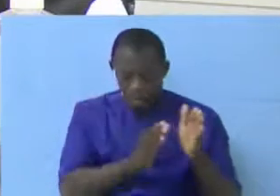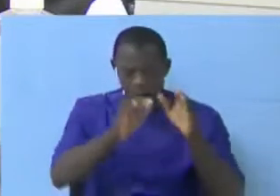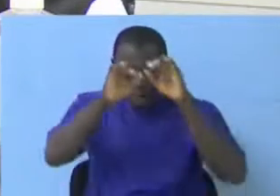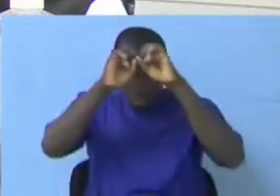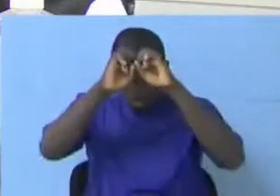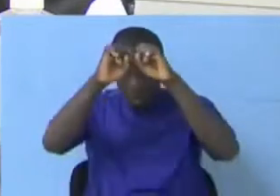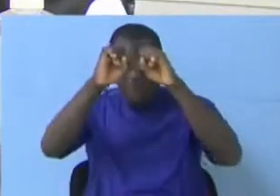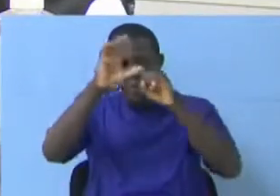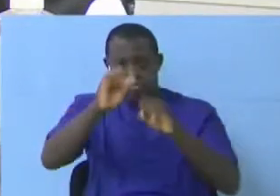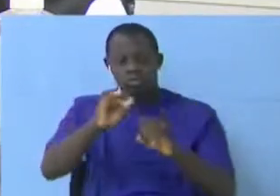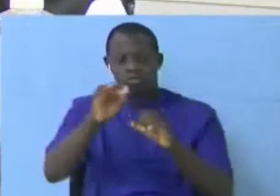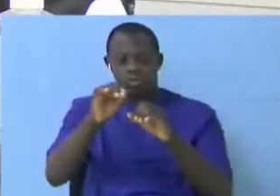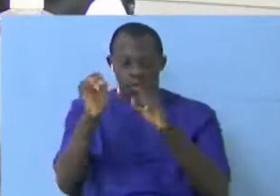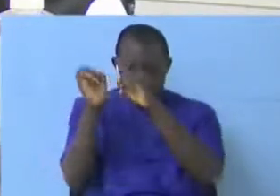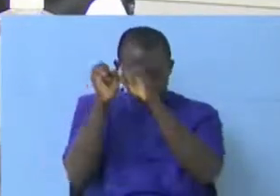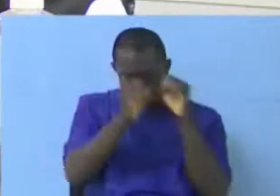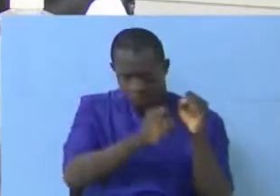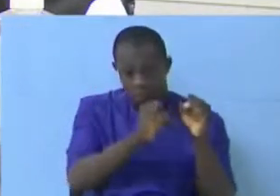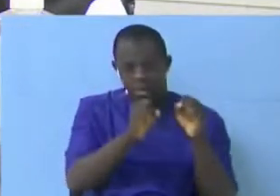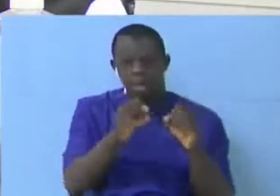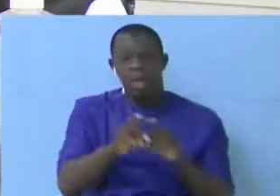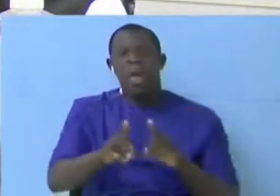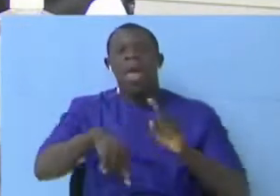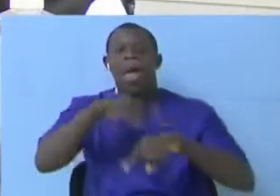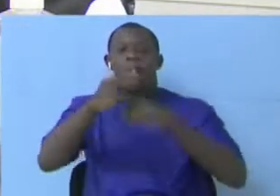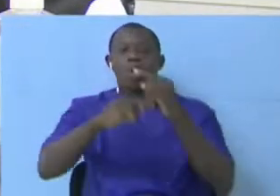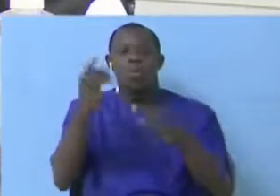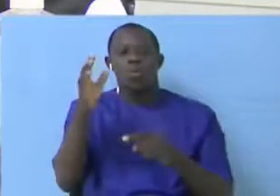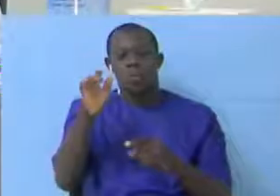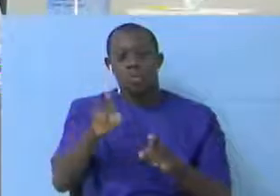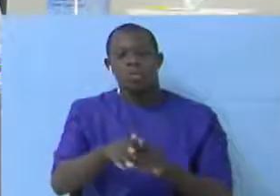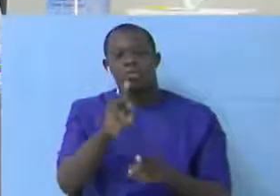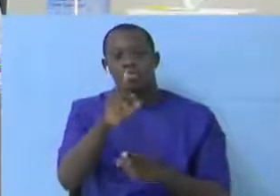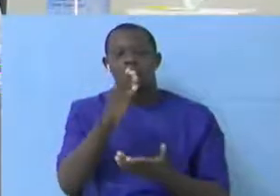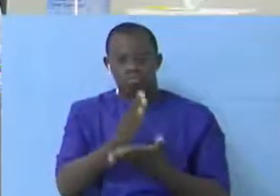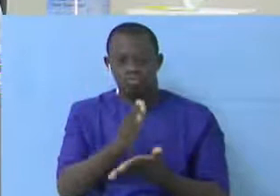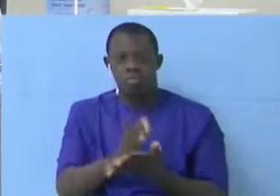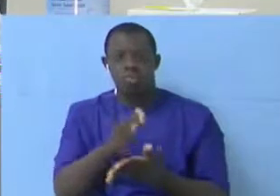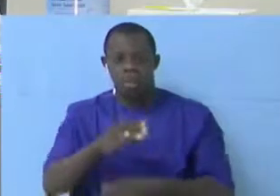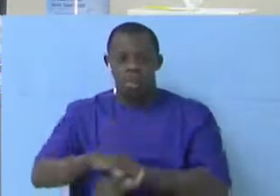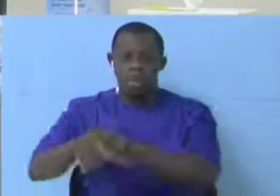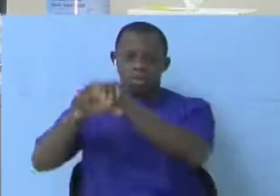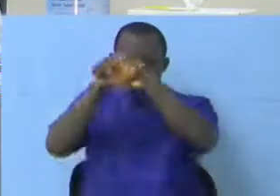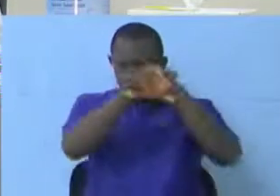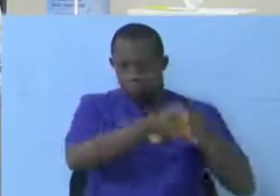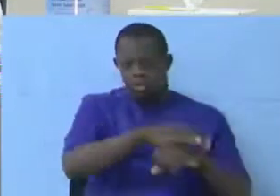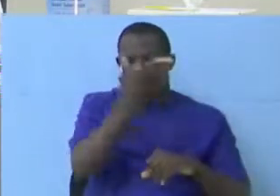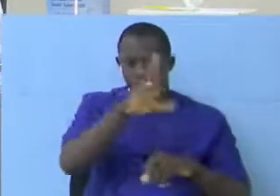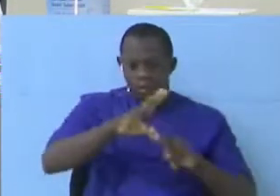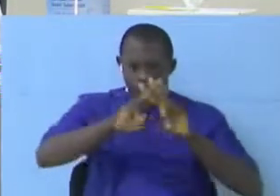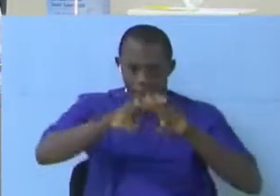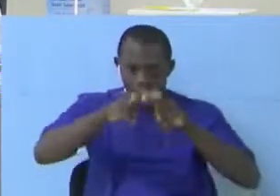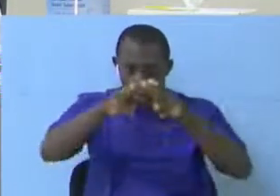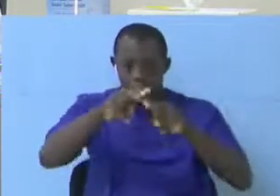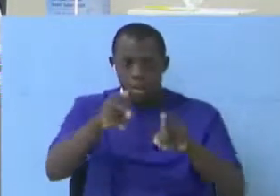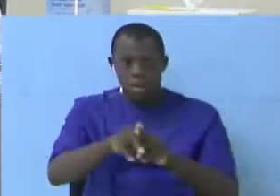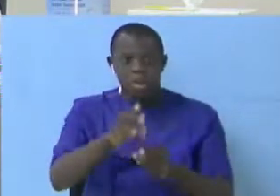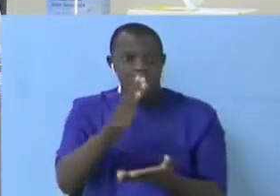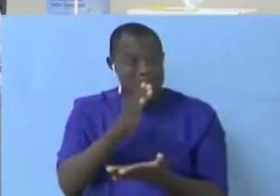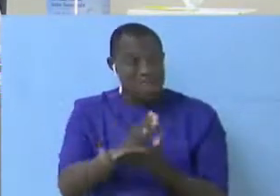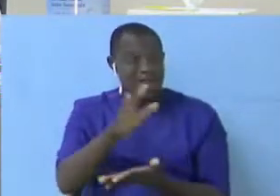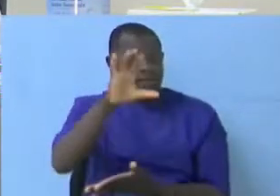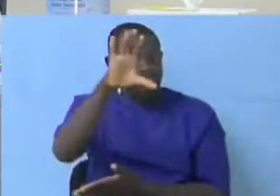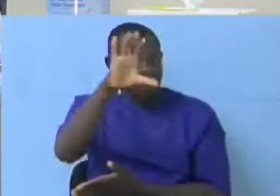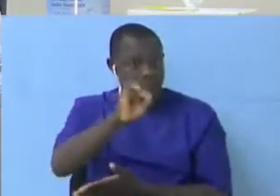As far as you were concerned, you brought from Bara up to 50 West